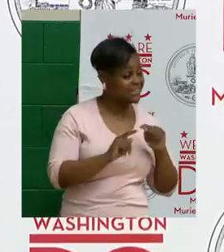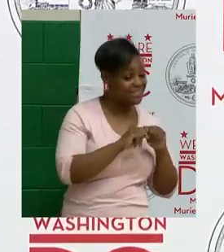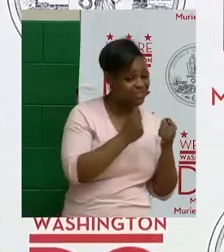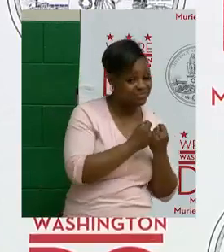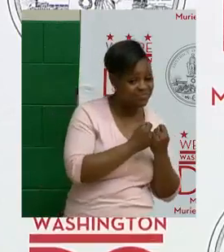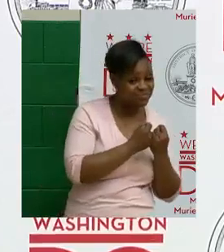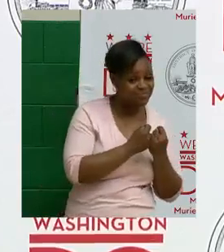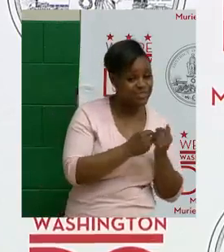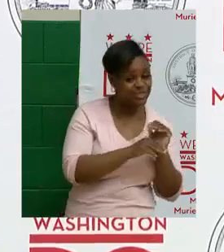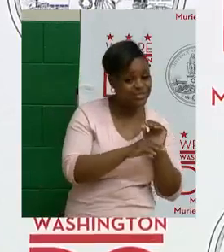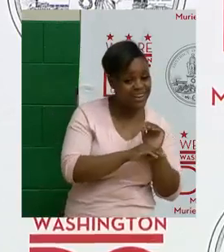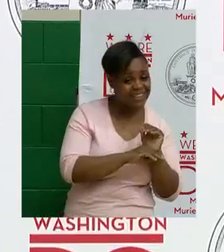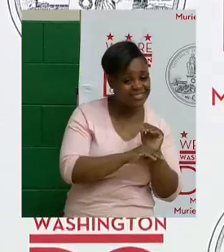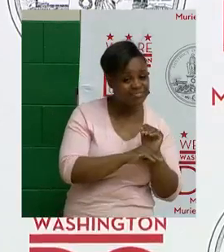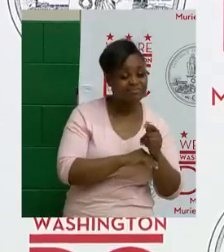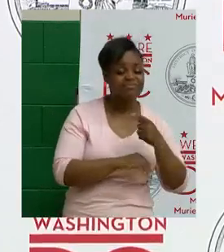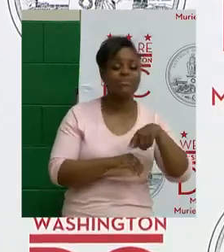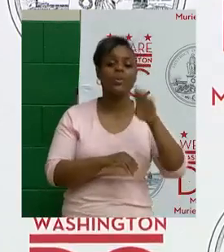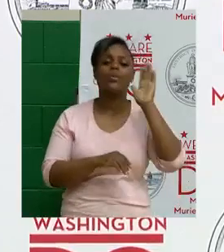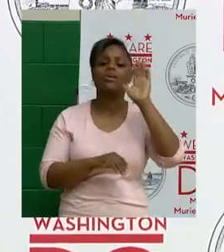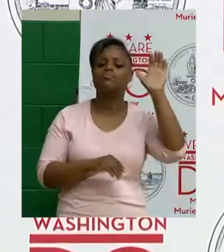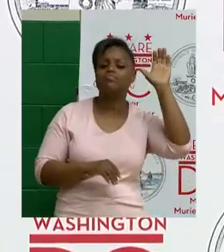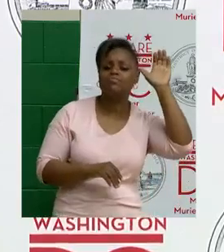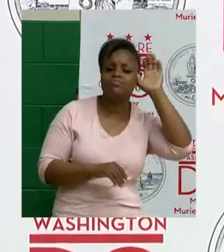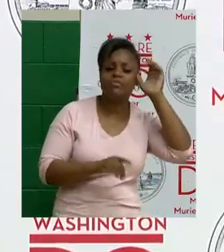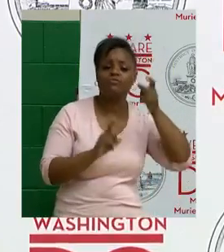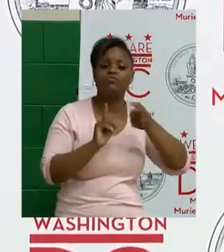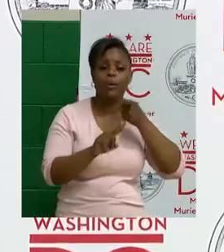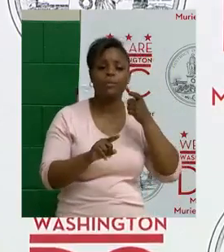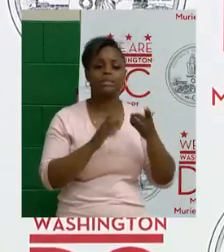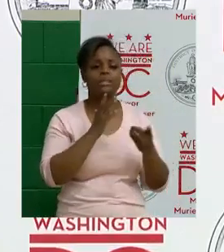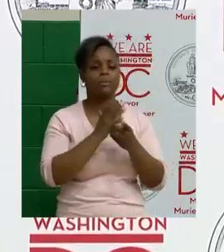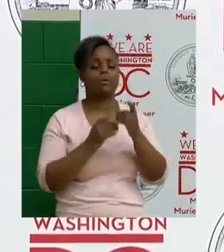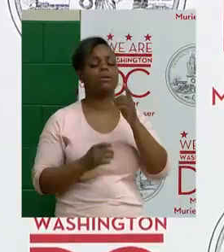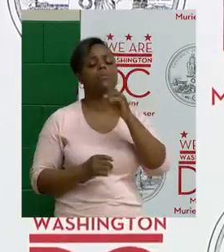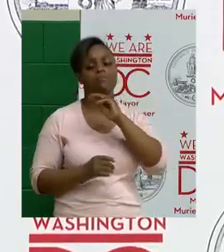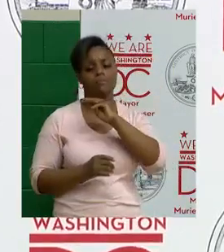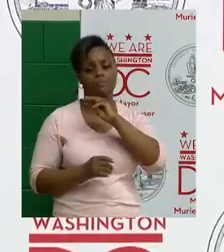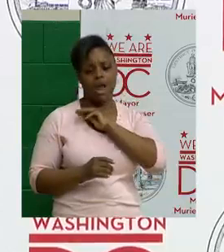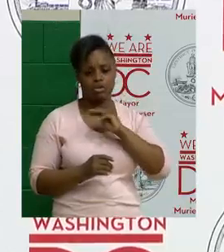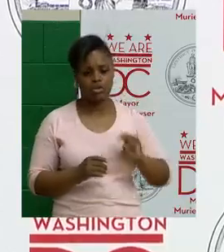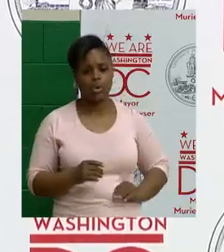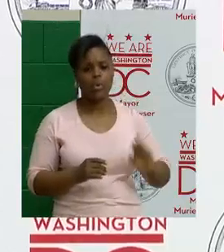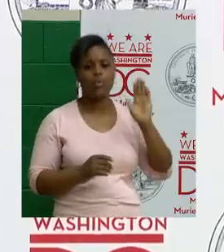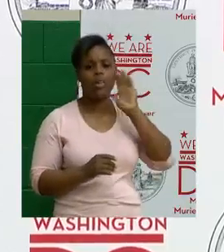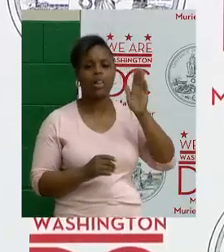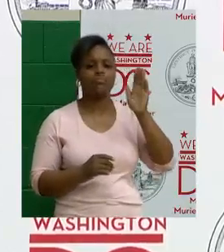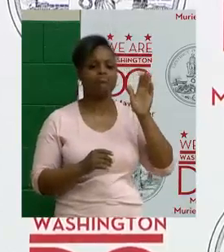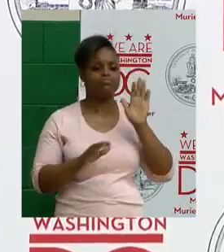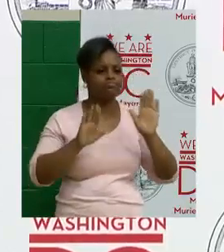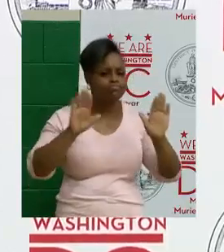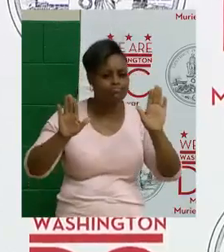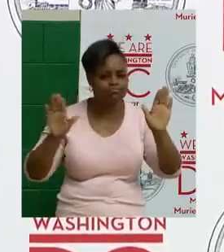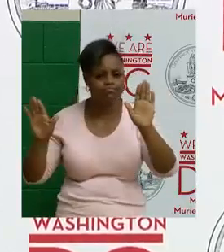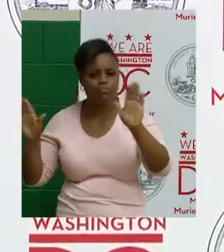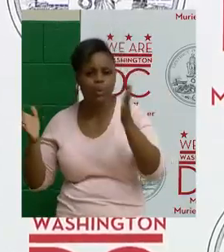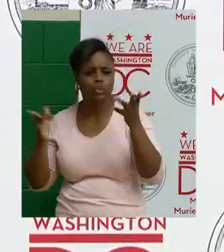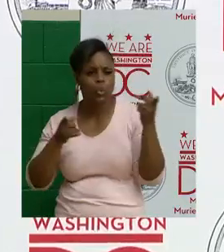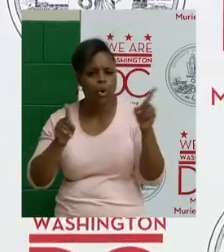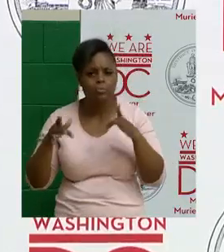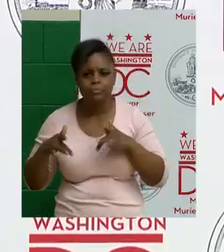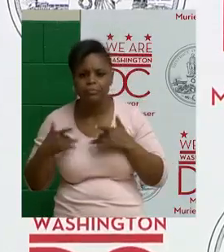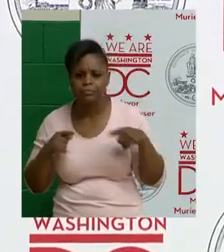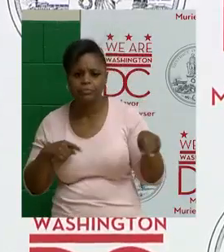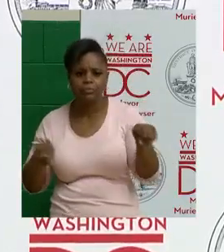to hear from the deputy mayors. They're going to tell you what's going on in their clusters and why you should invest